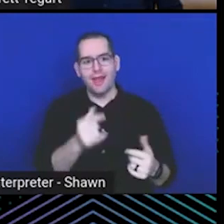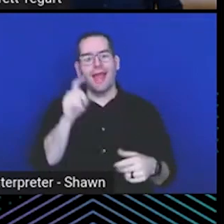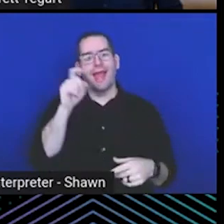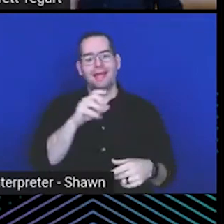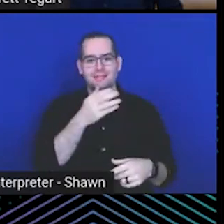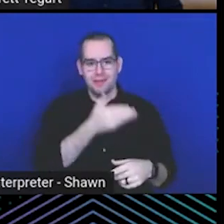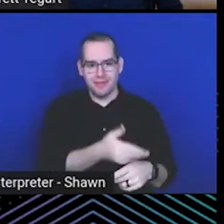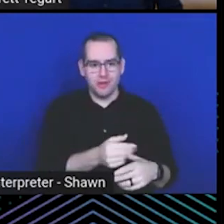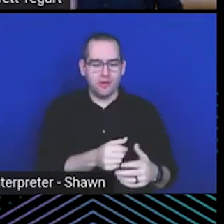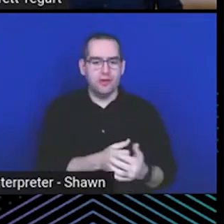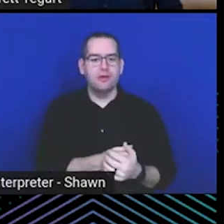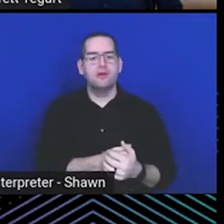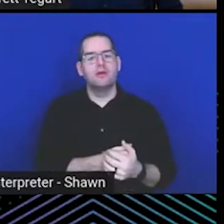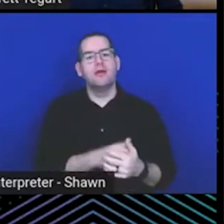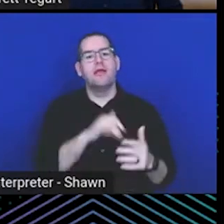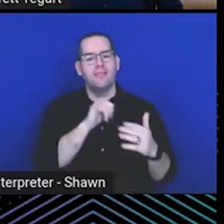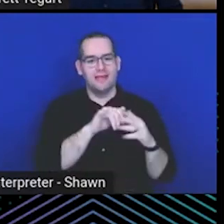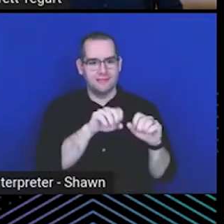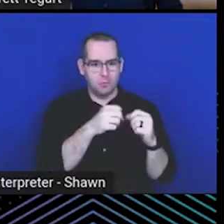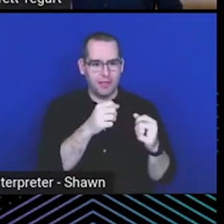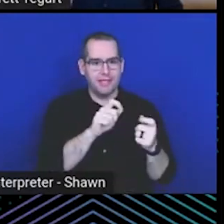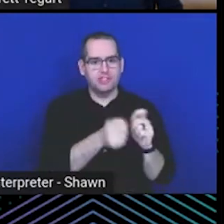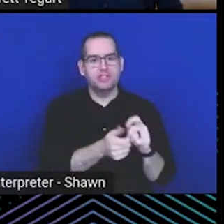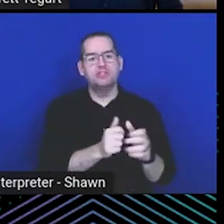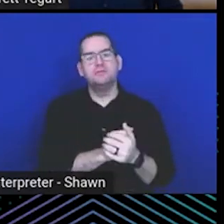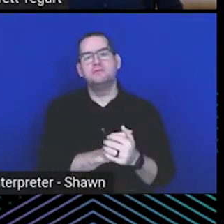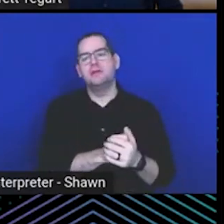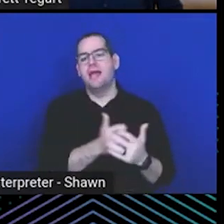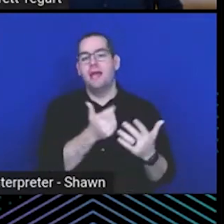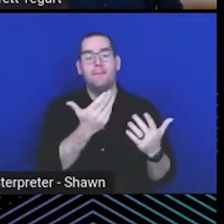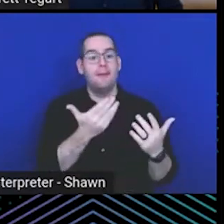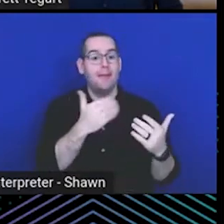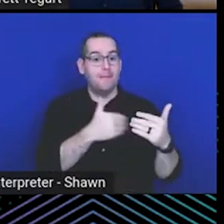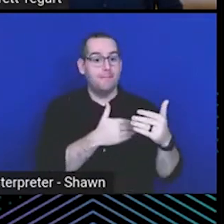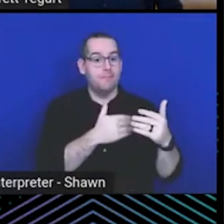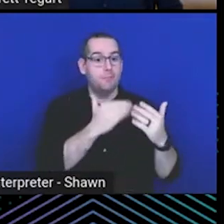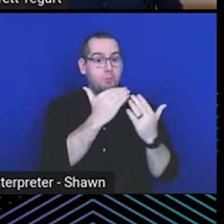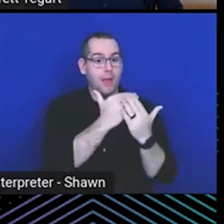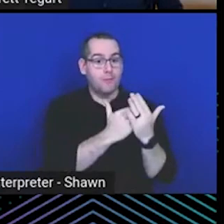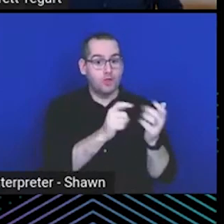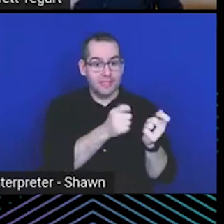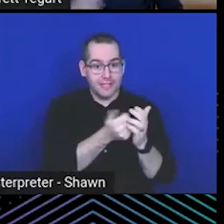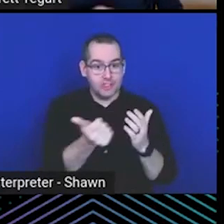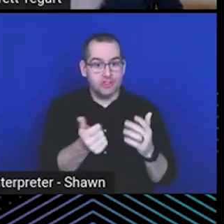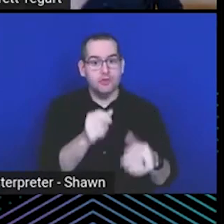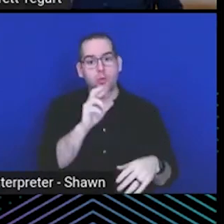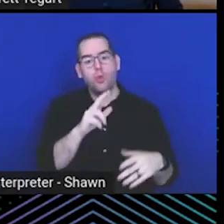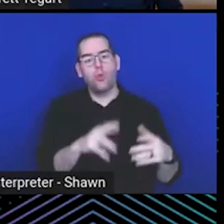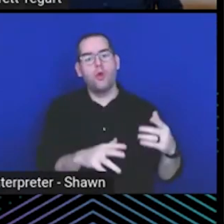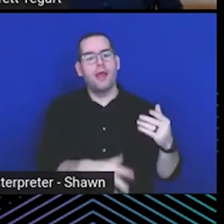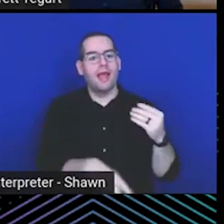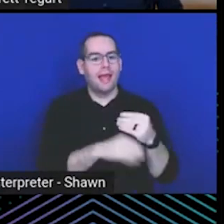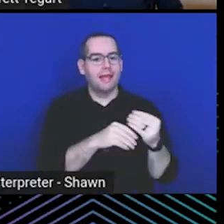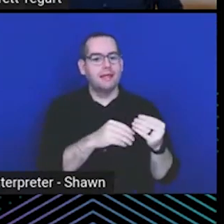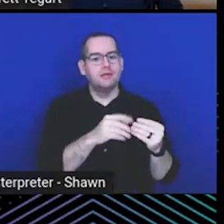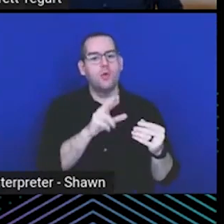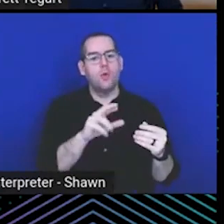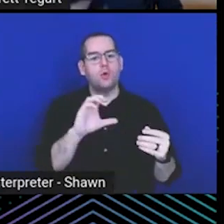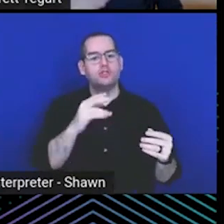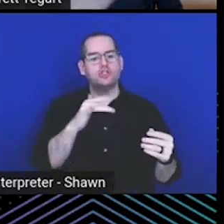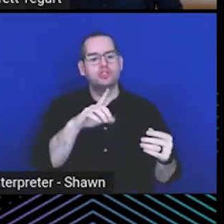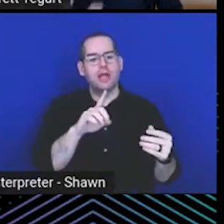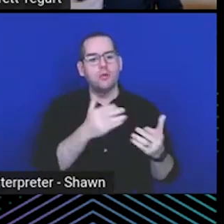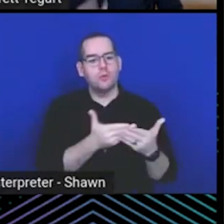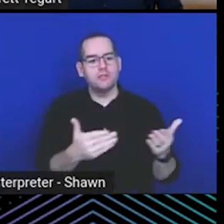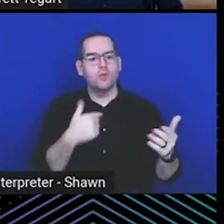there. It's a breaking change. Any deletion of parameters or any creation or deletion of child resources. We've